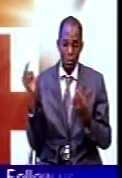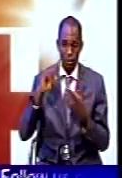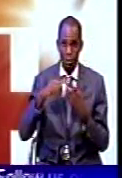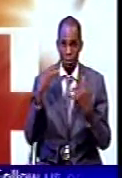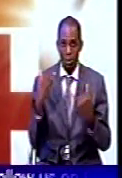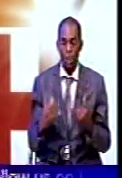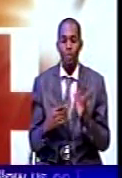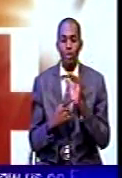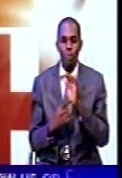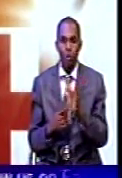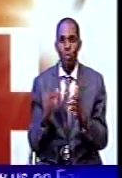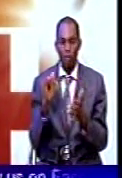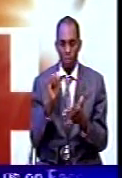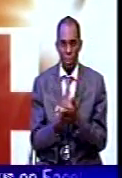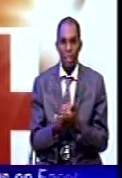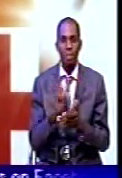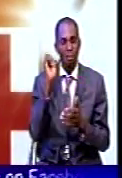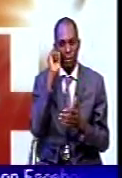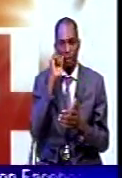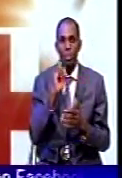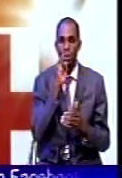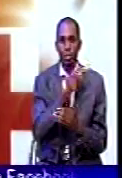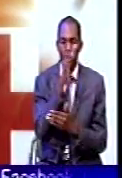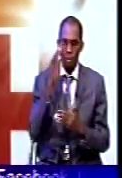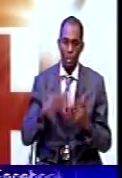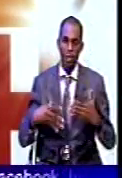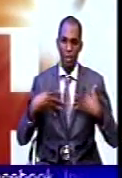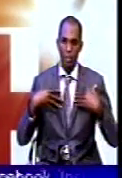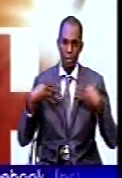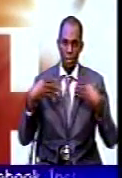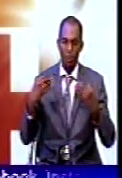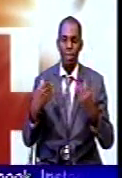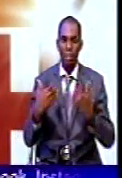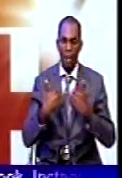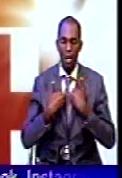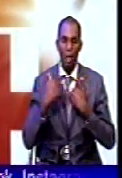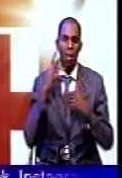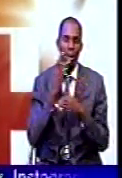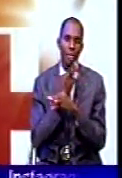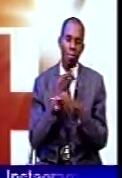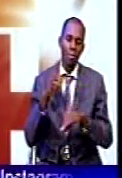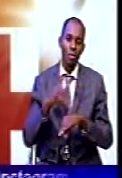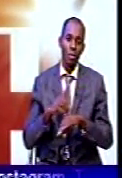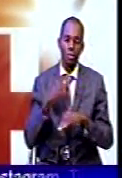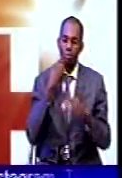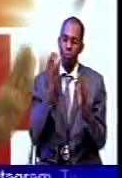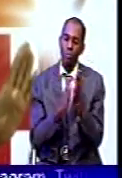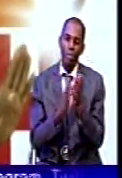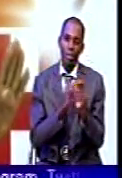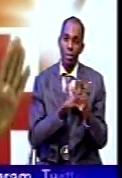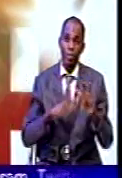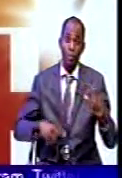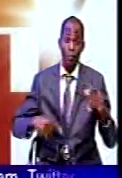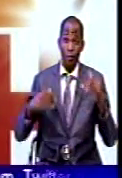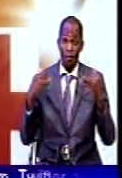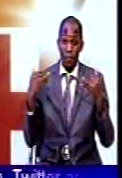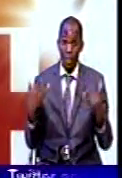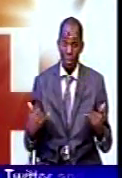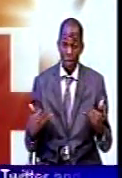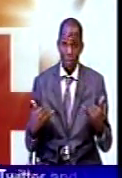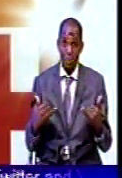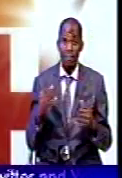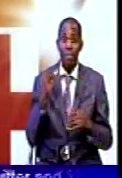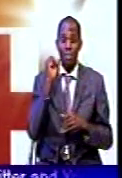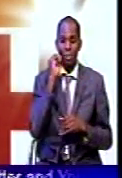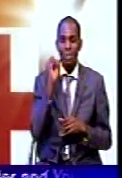to urinate once in, at night, but most of the time I haven't urinated in the night since